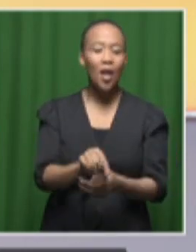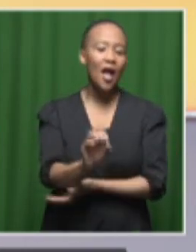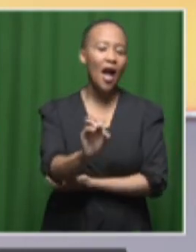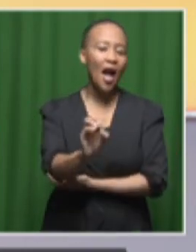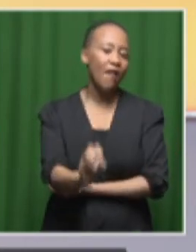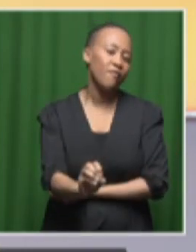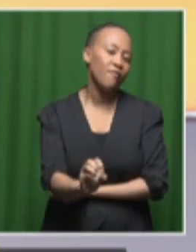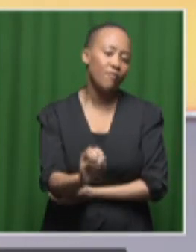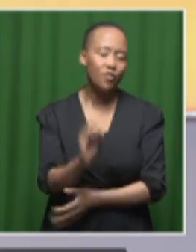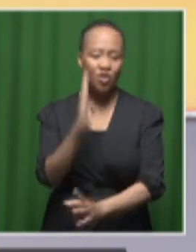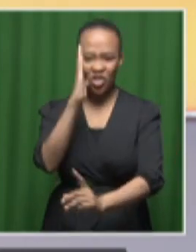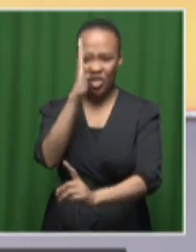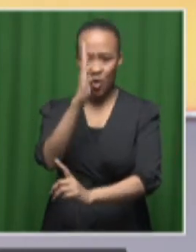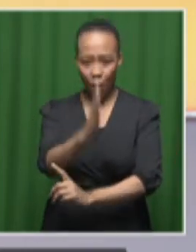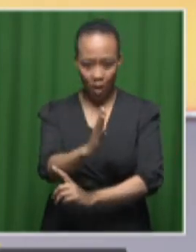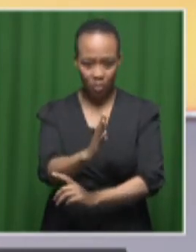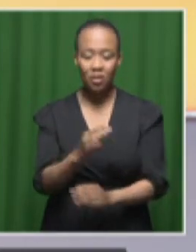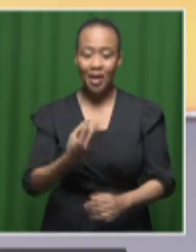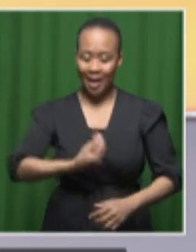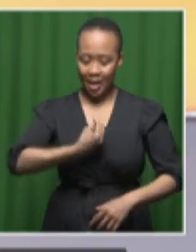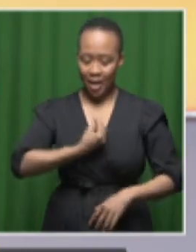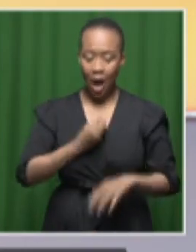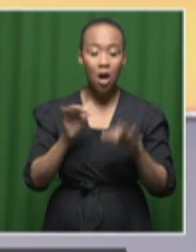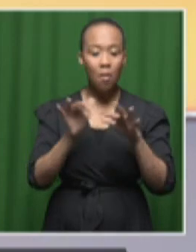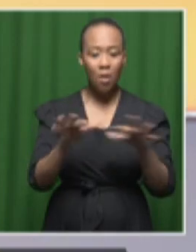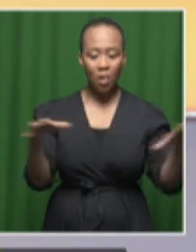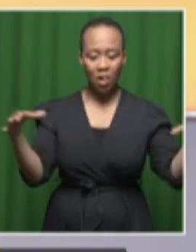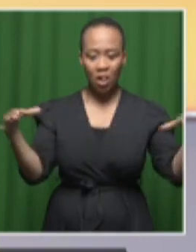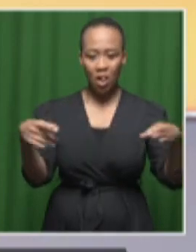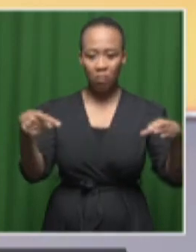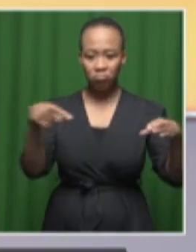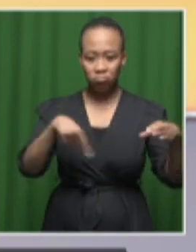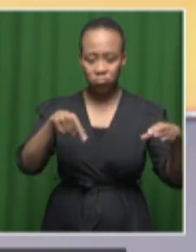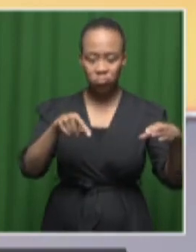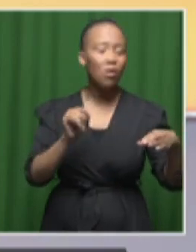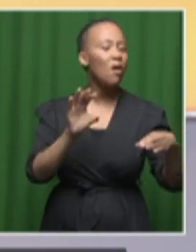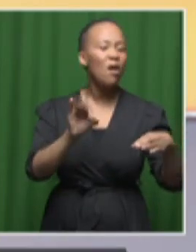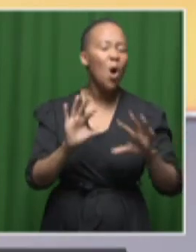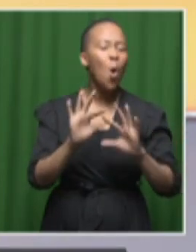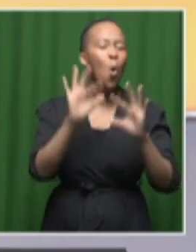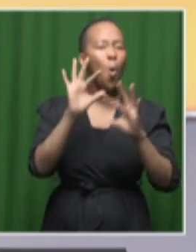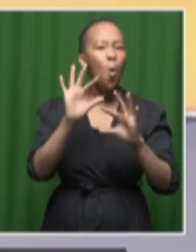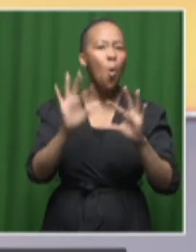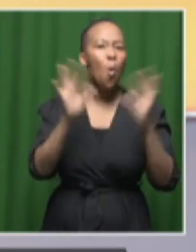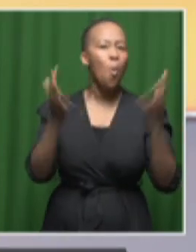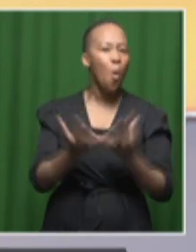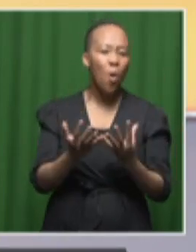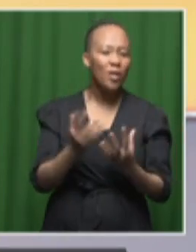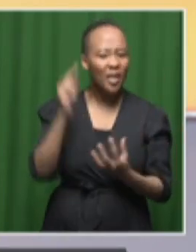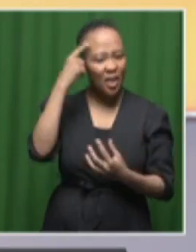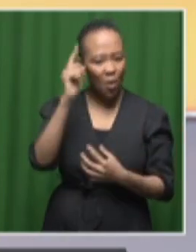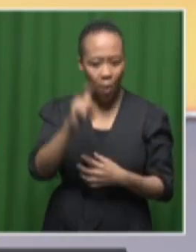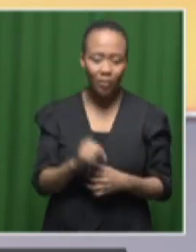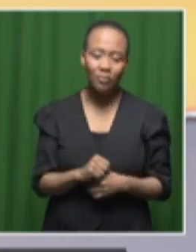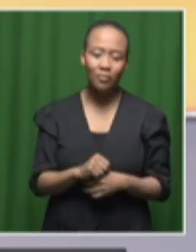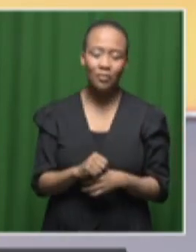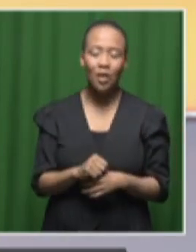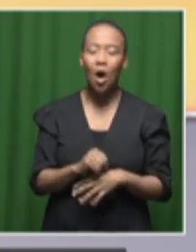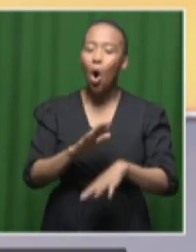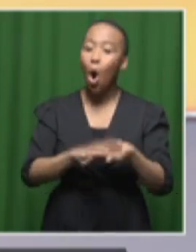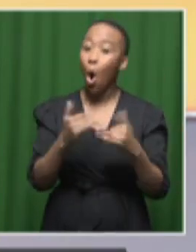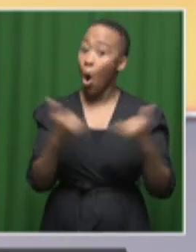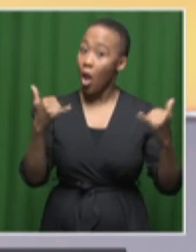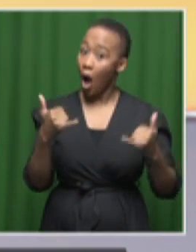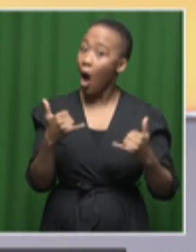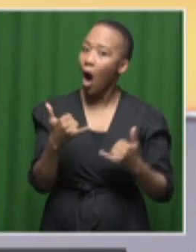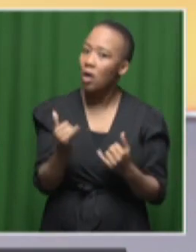directly asking young people, what do you think about the world and how much time do you spend online, as an example, or one of the things